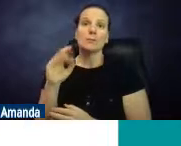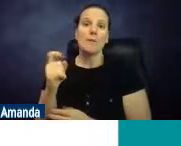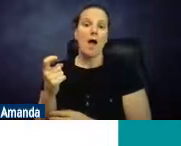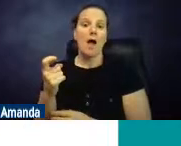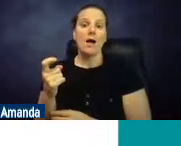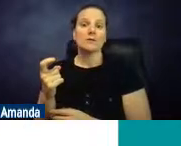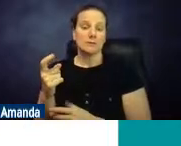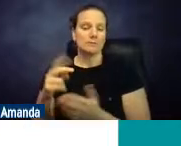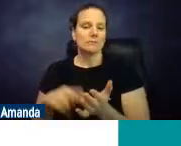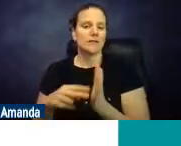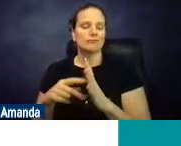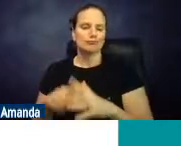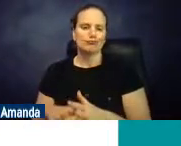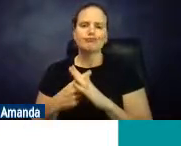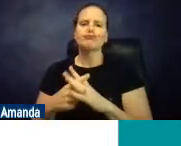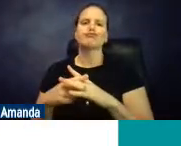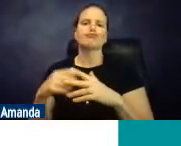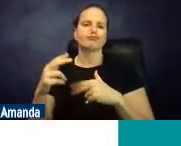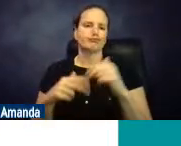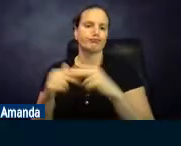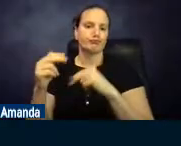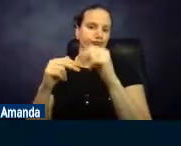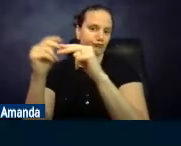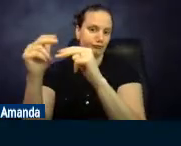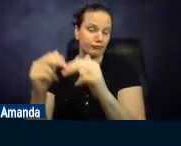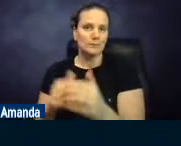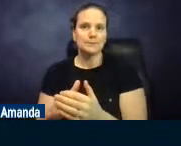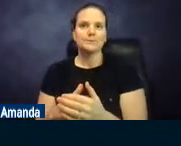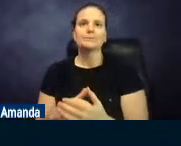construction. So next slide, please.